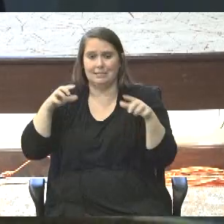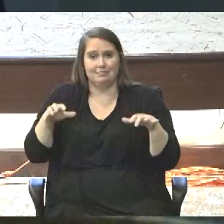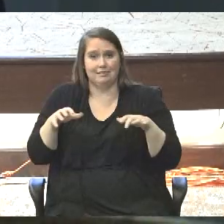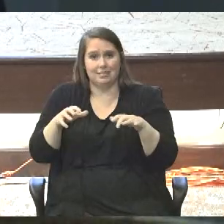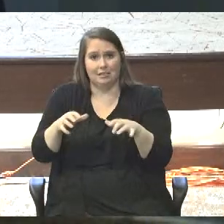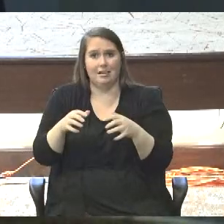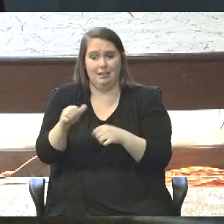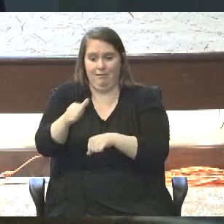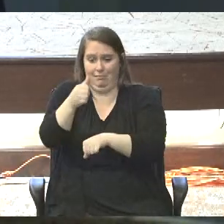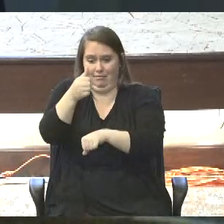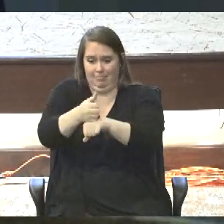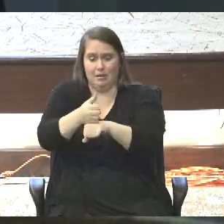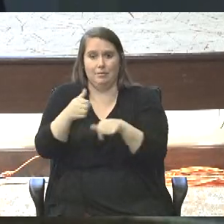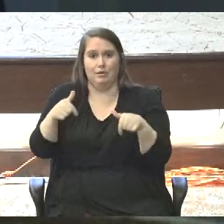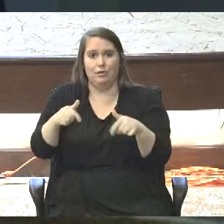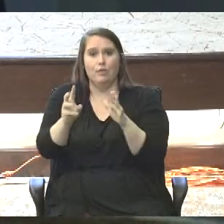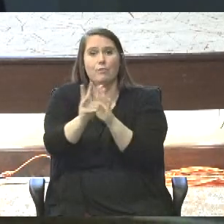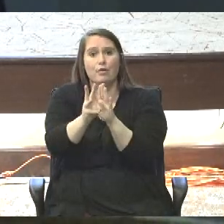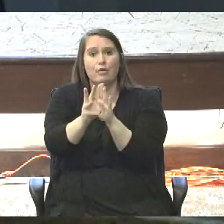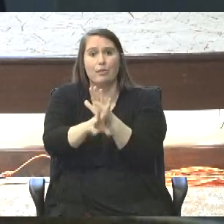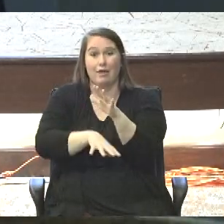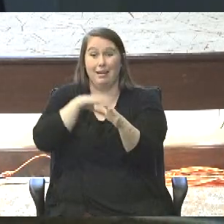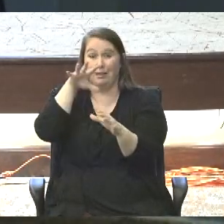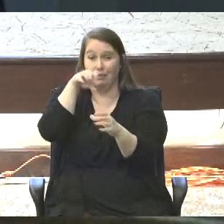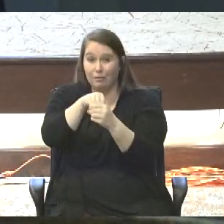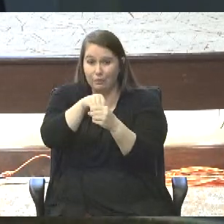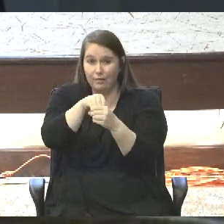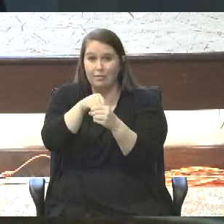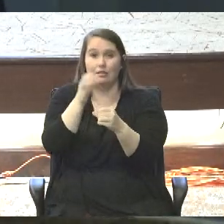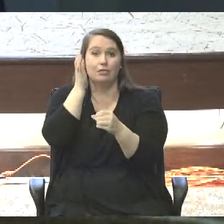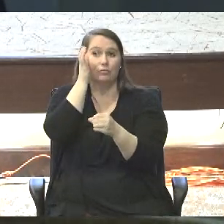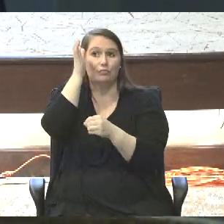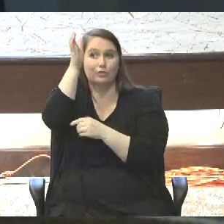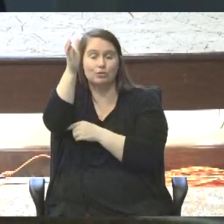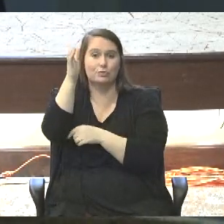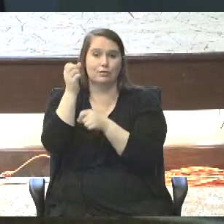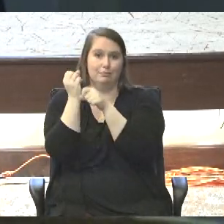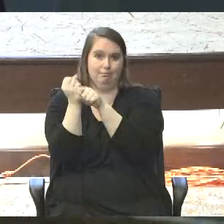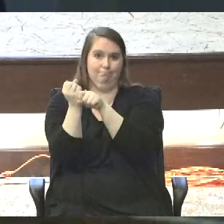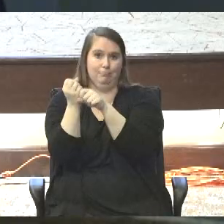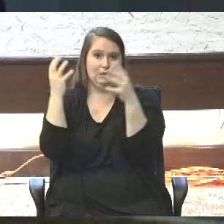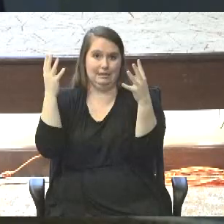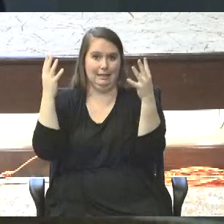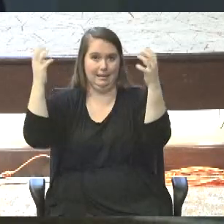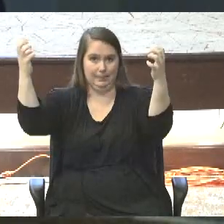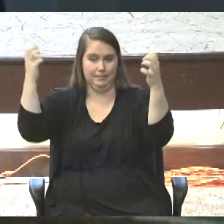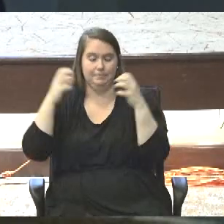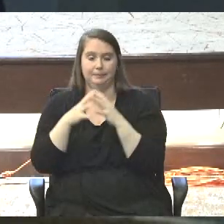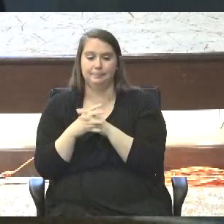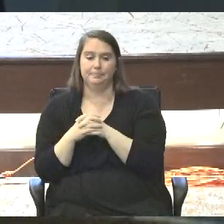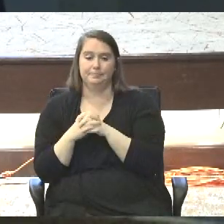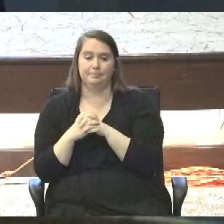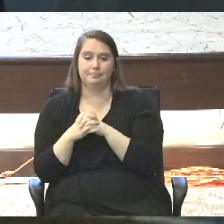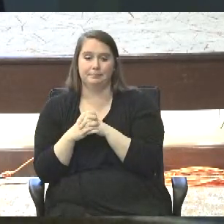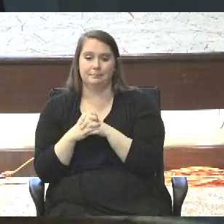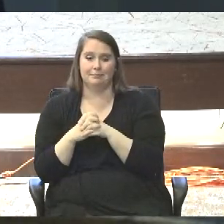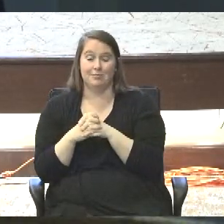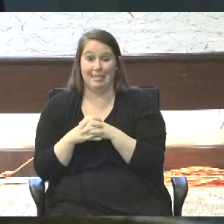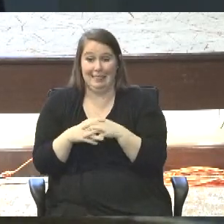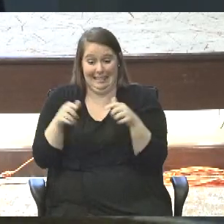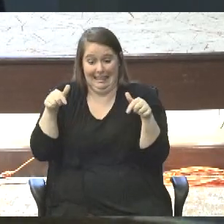put up here in Waco, including our future baseball stadium, this is going to be